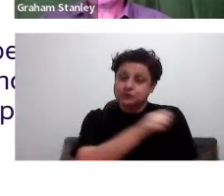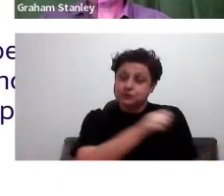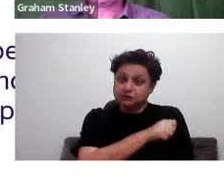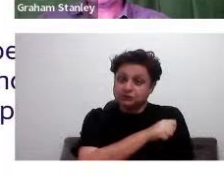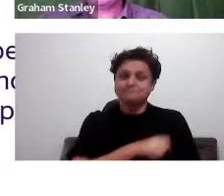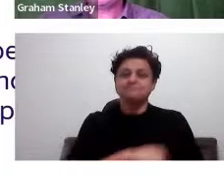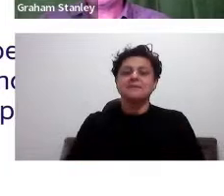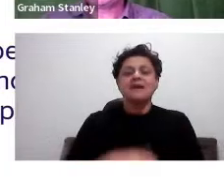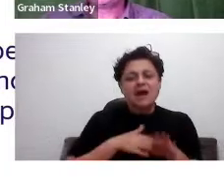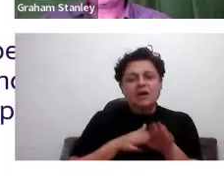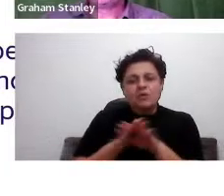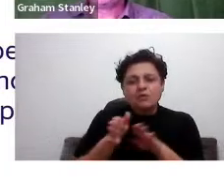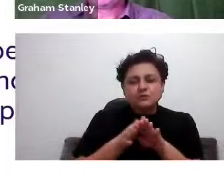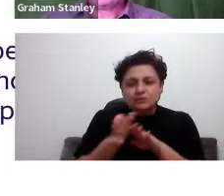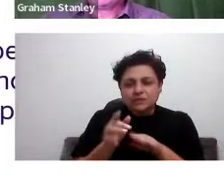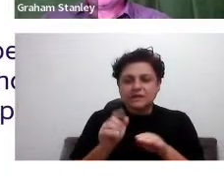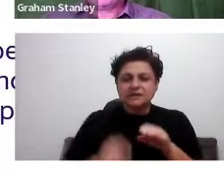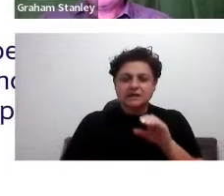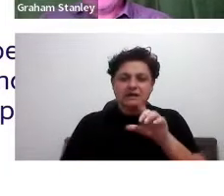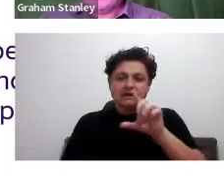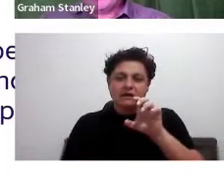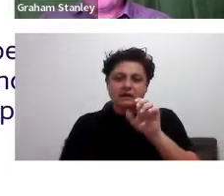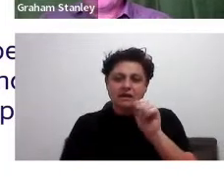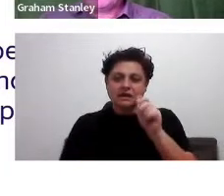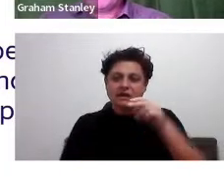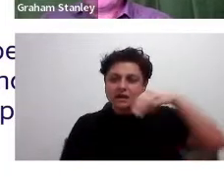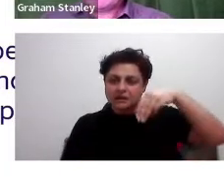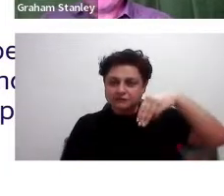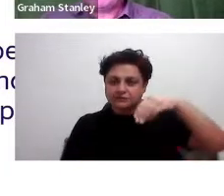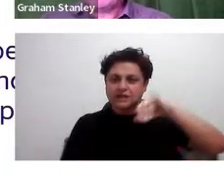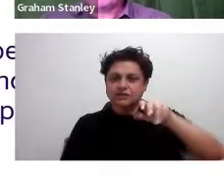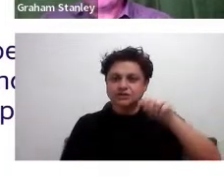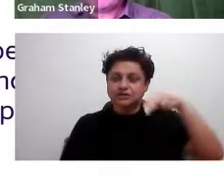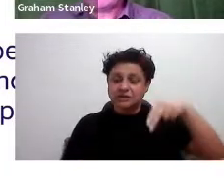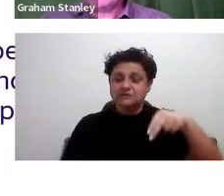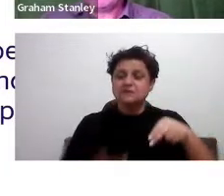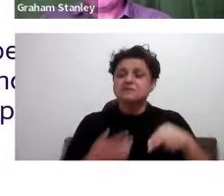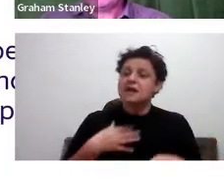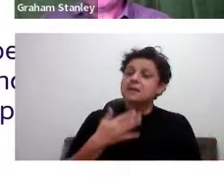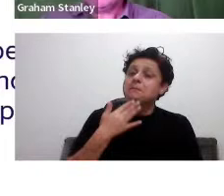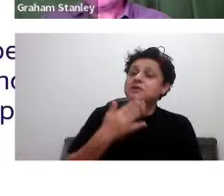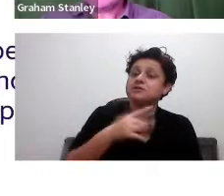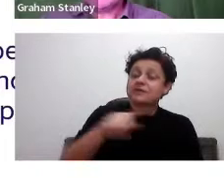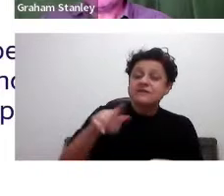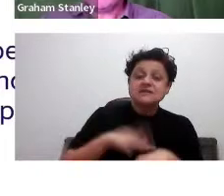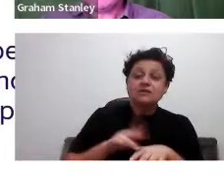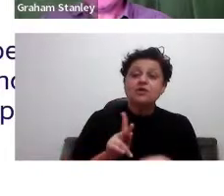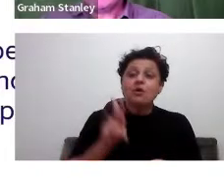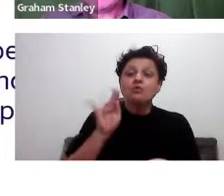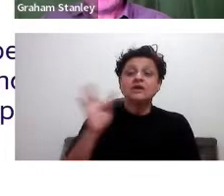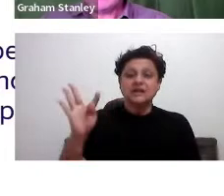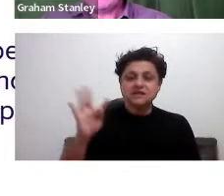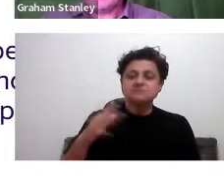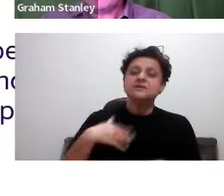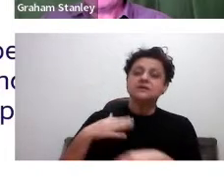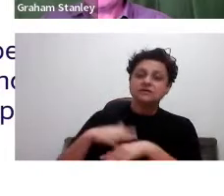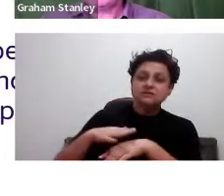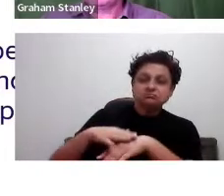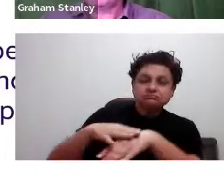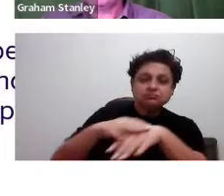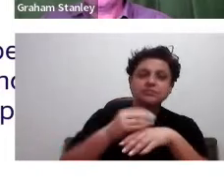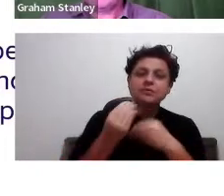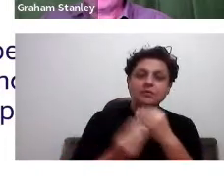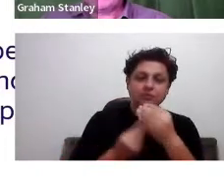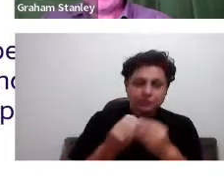practical guidance for teachers. We developed the prototype for the toolkit a few years ago, and then the year